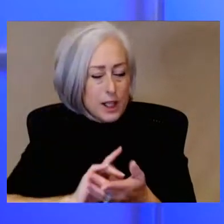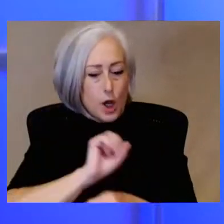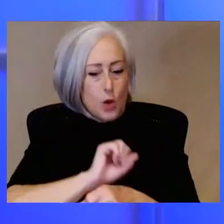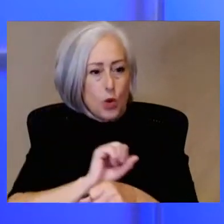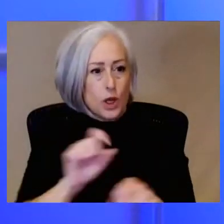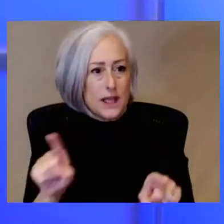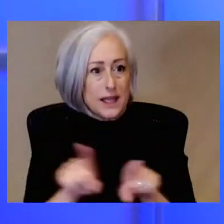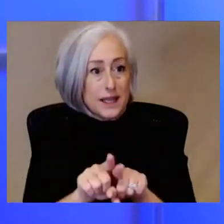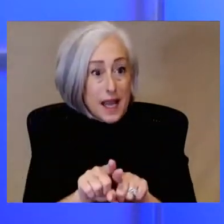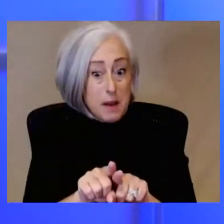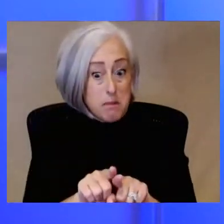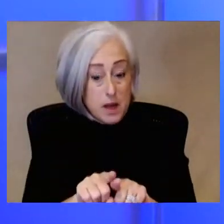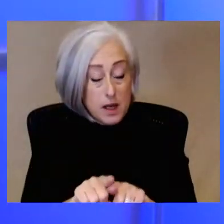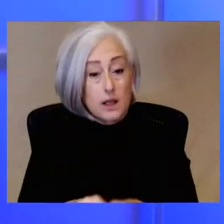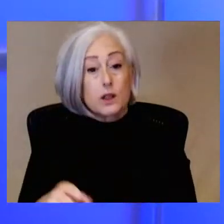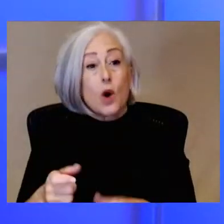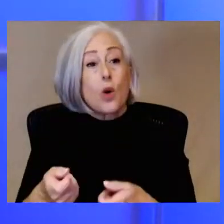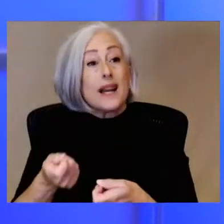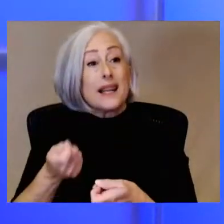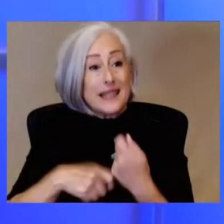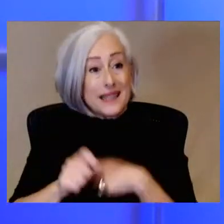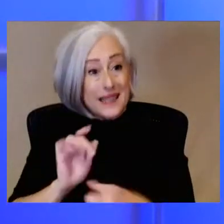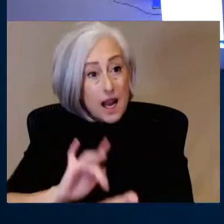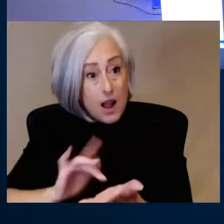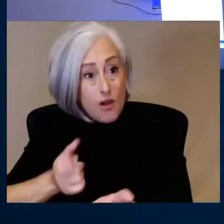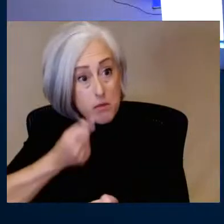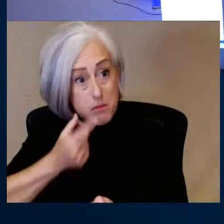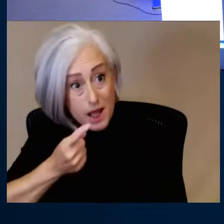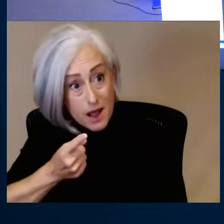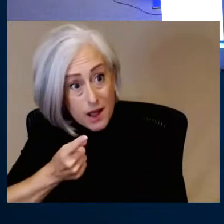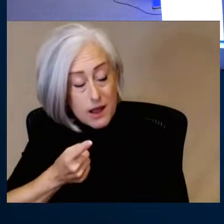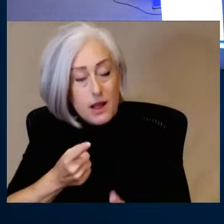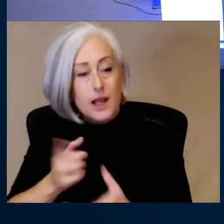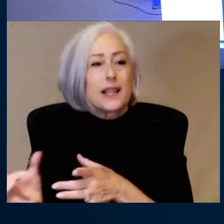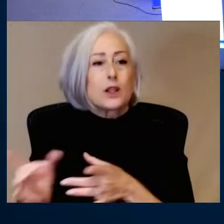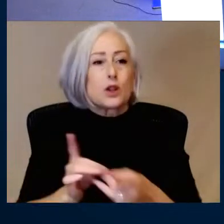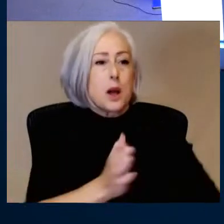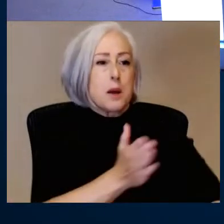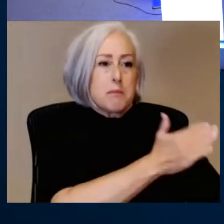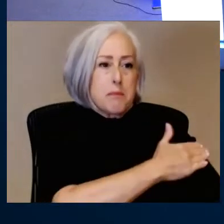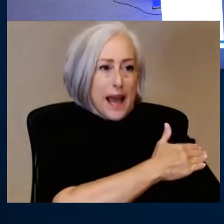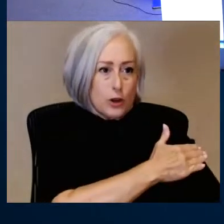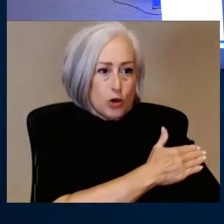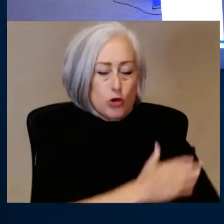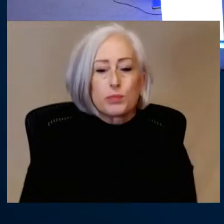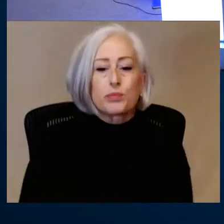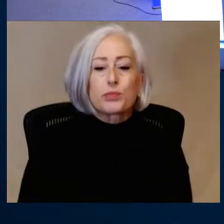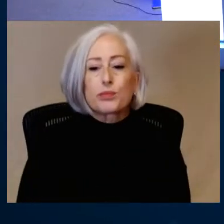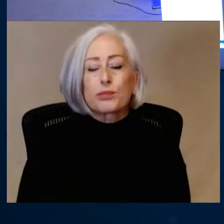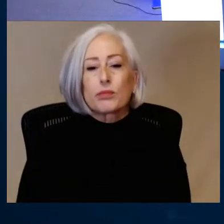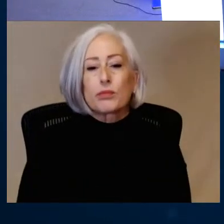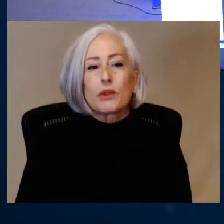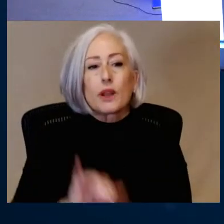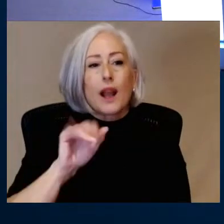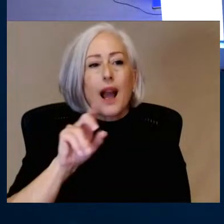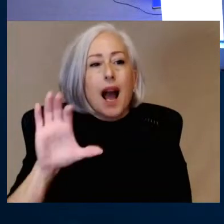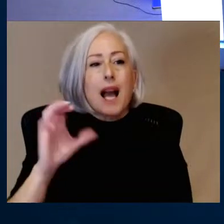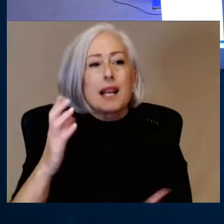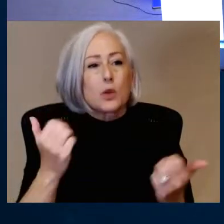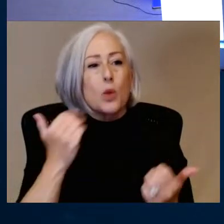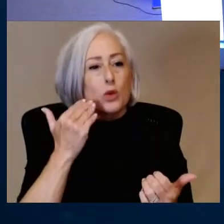by patch as opposed to a pill. And the last question is from Isaac. Do people that are still